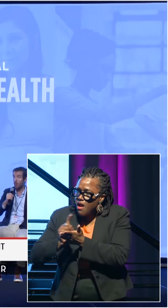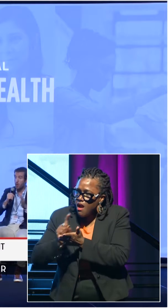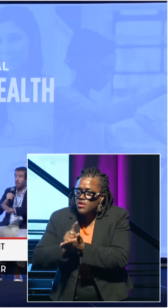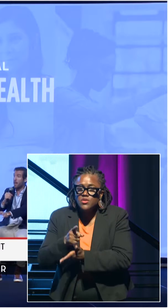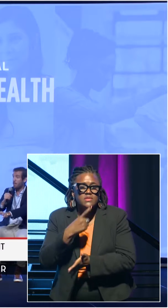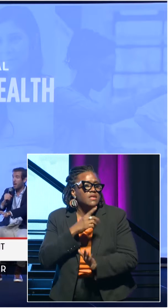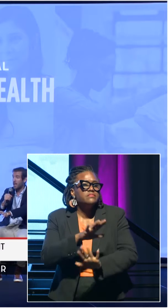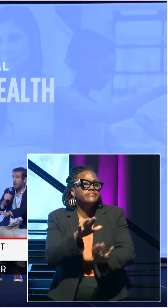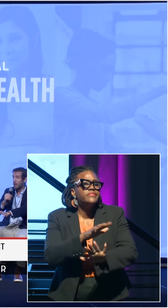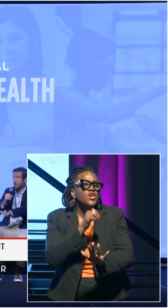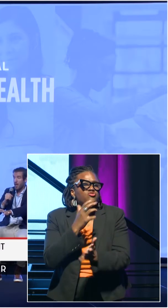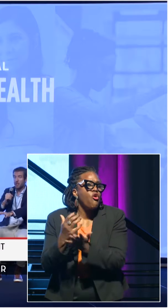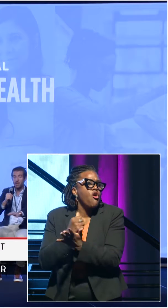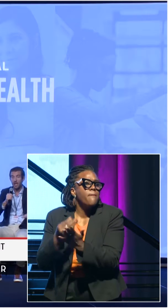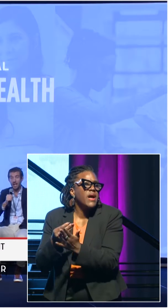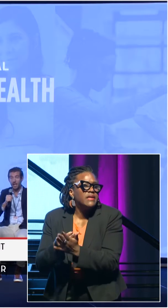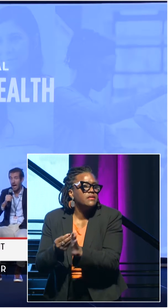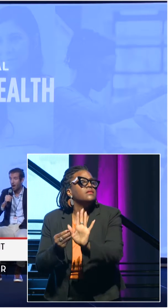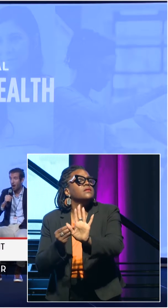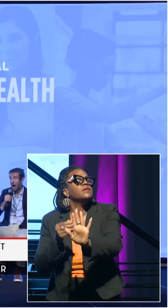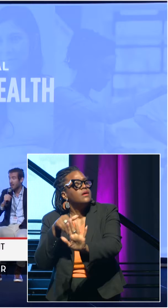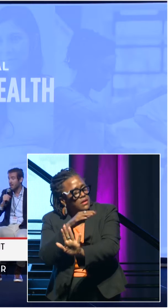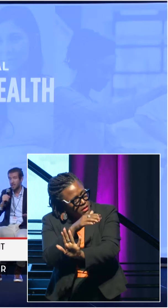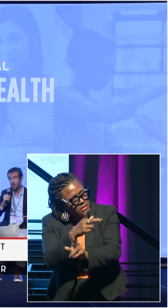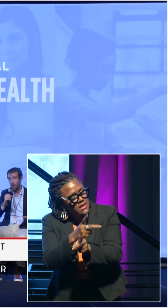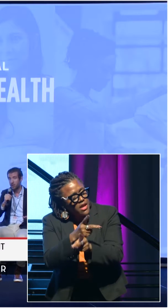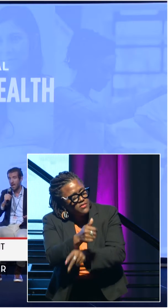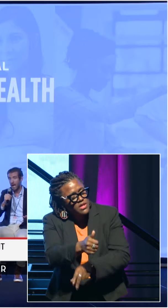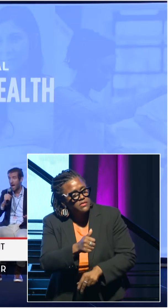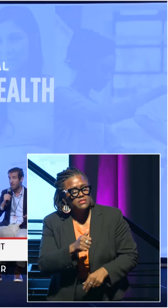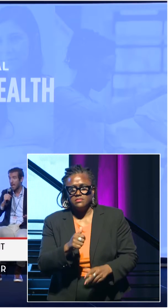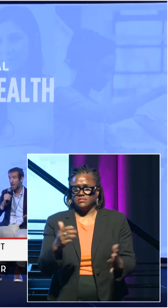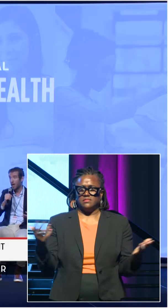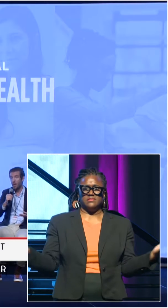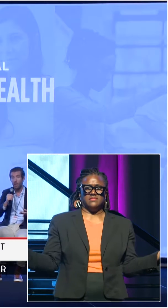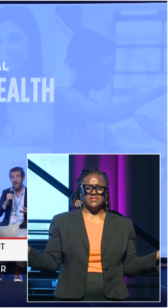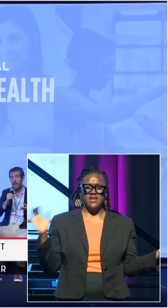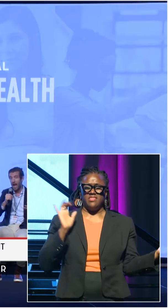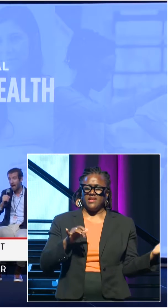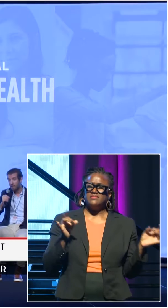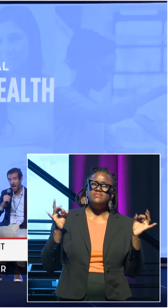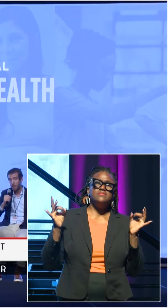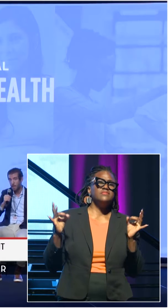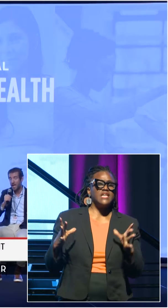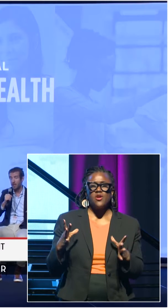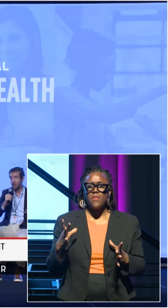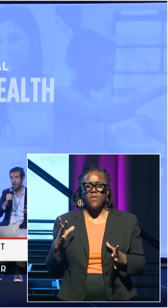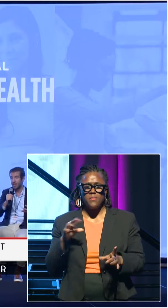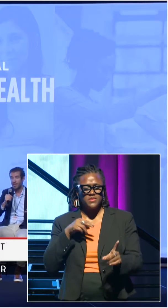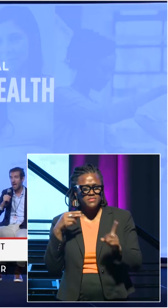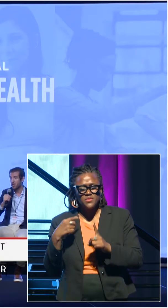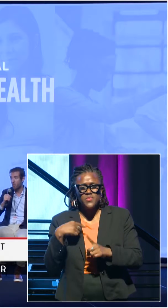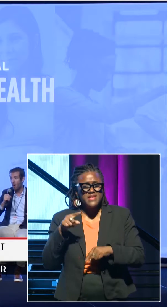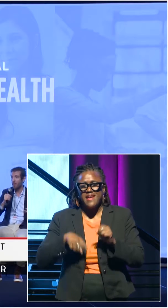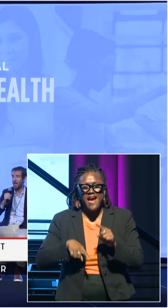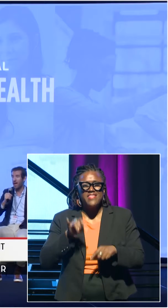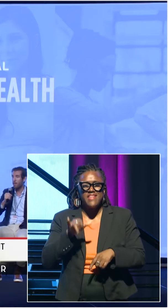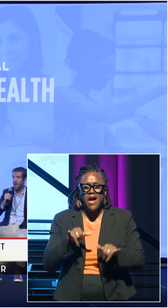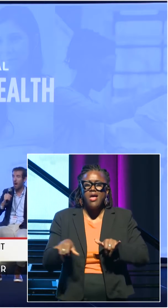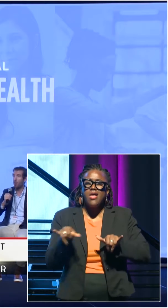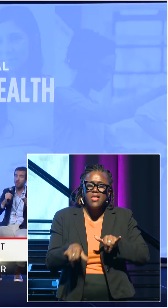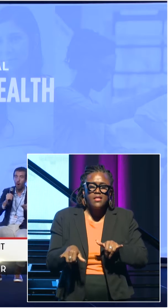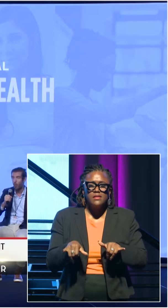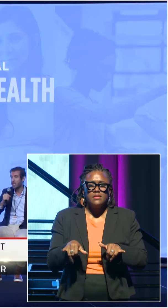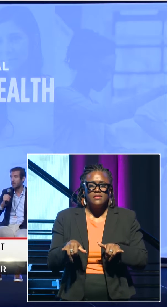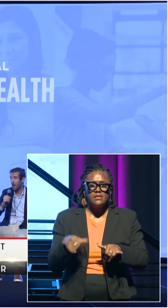saying, no, don't make money, instead get care. I think that's a false dichotomy. And we can't have that be the status quo. That can't